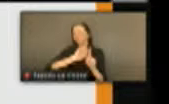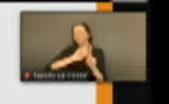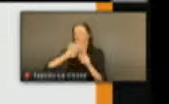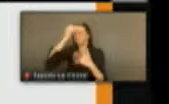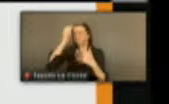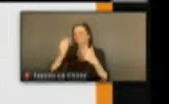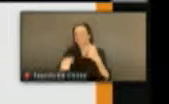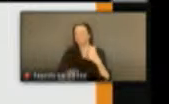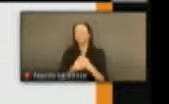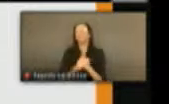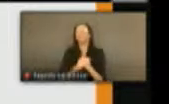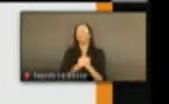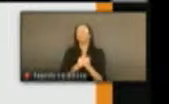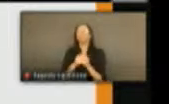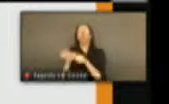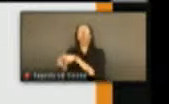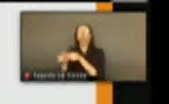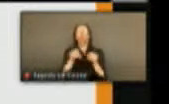also included.